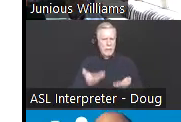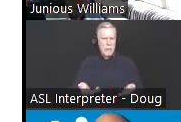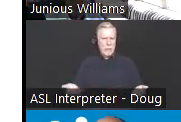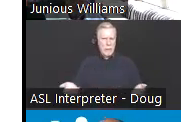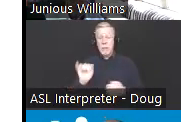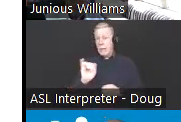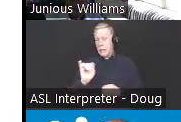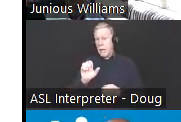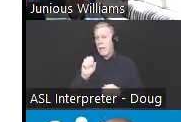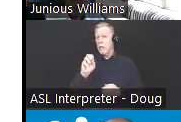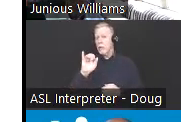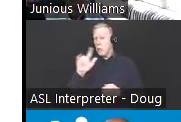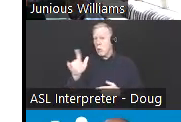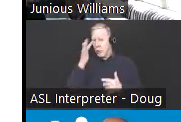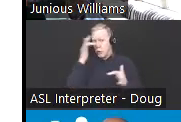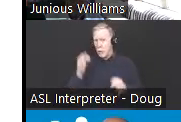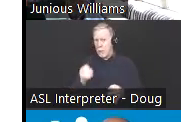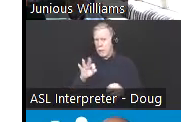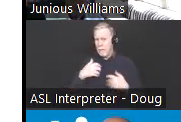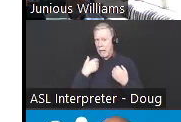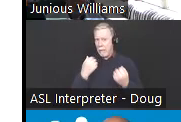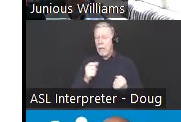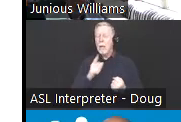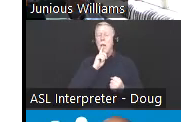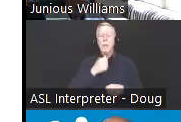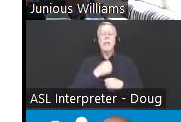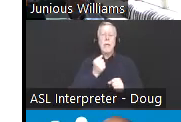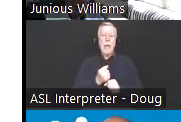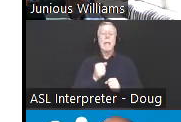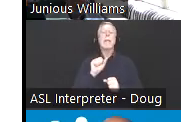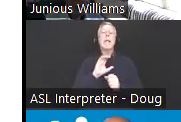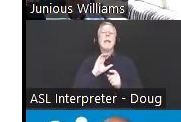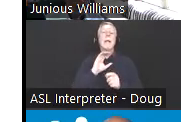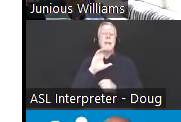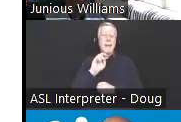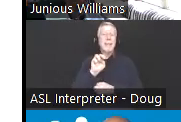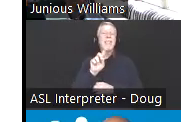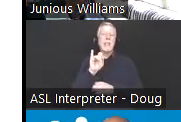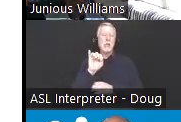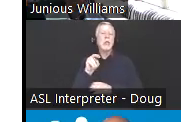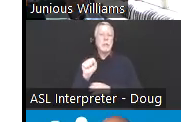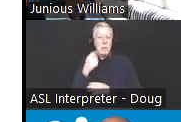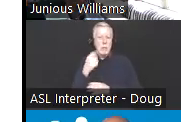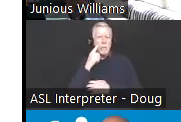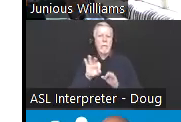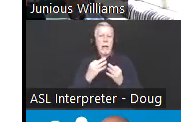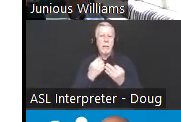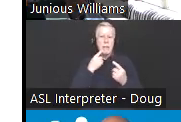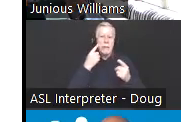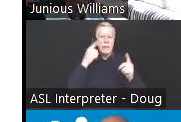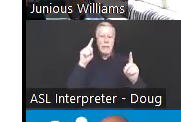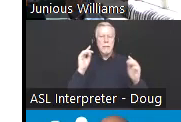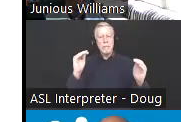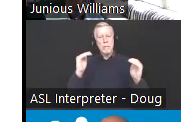social determinants of health and really creating the conditions for family success. And then also chapter 5 really